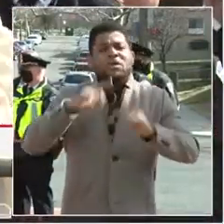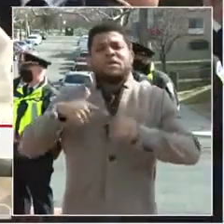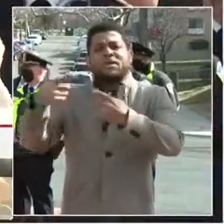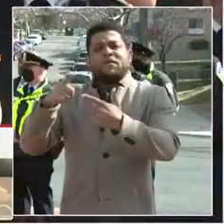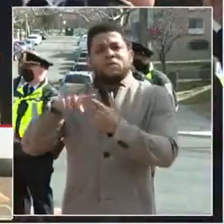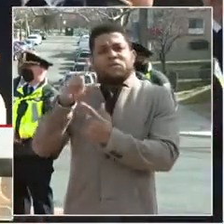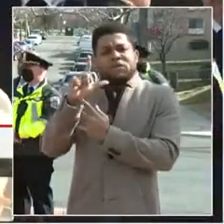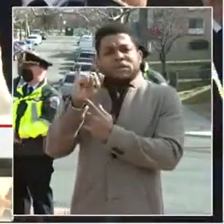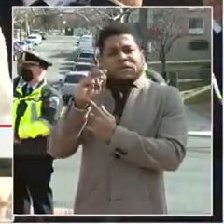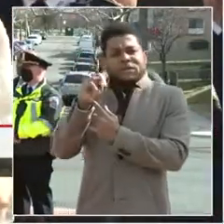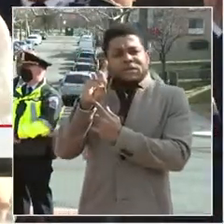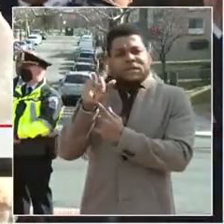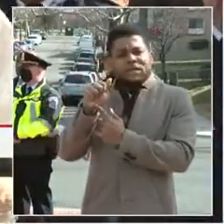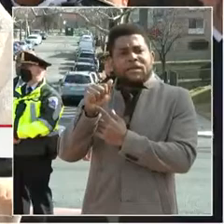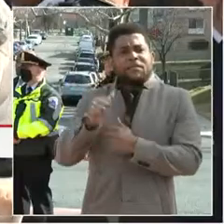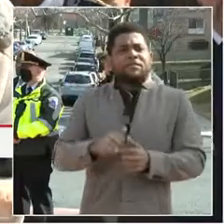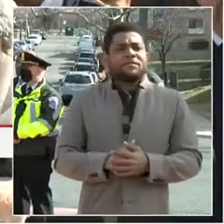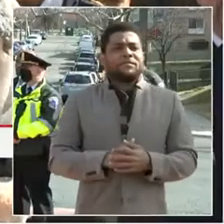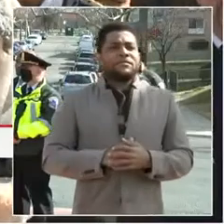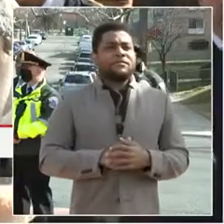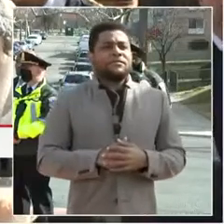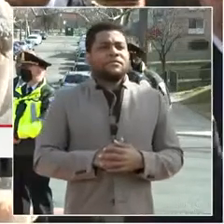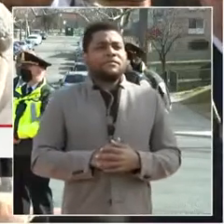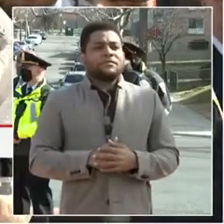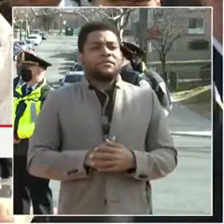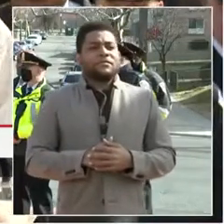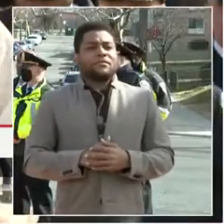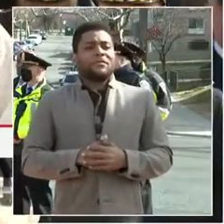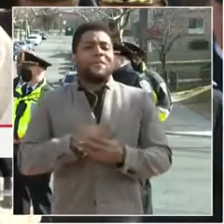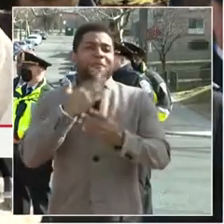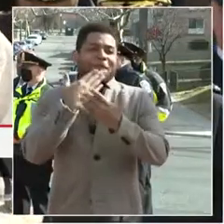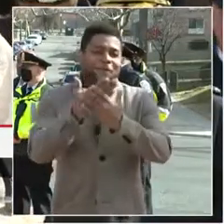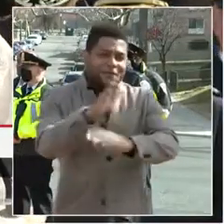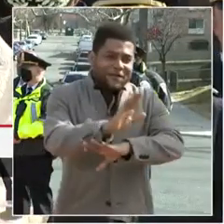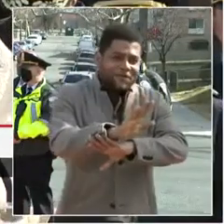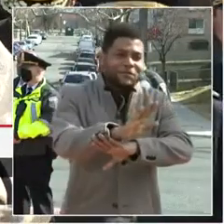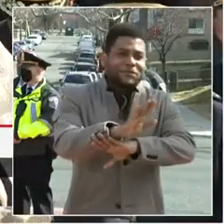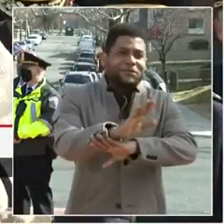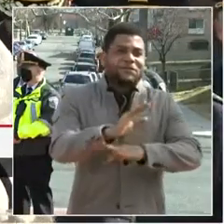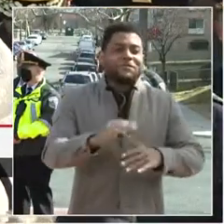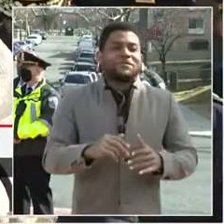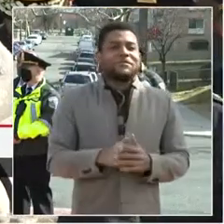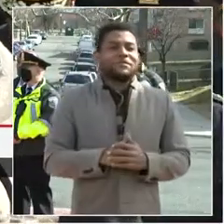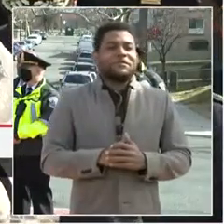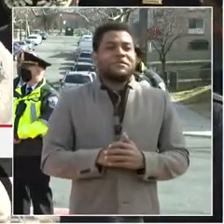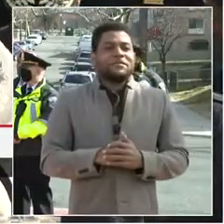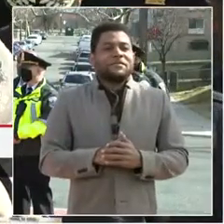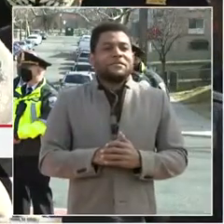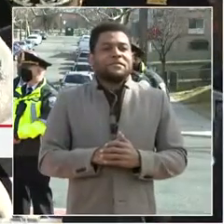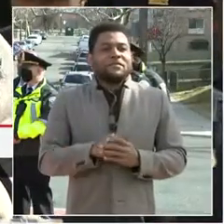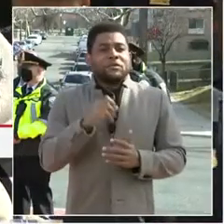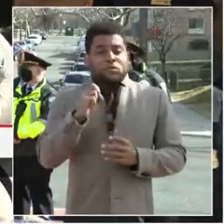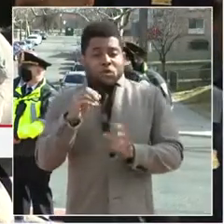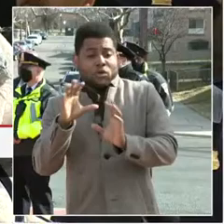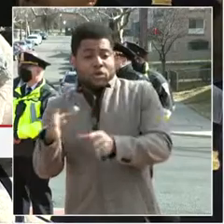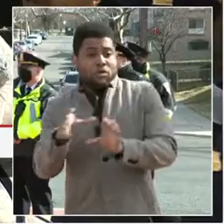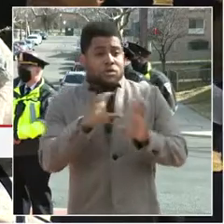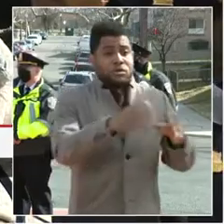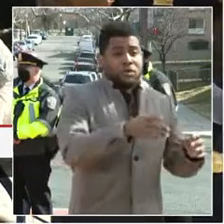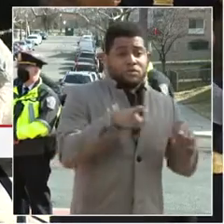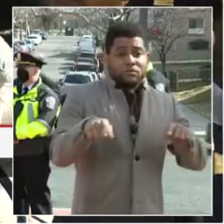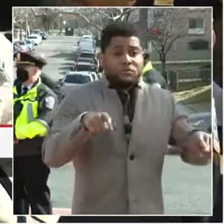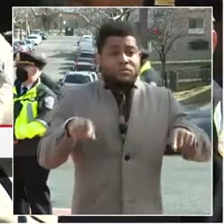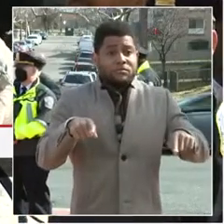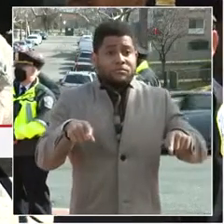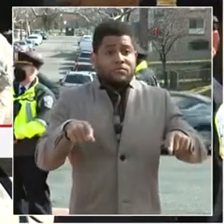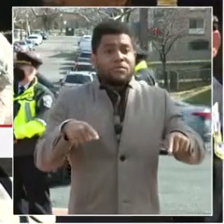So good afternoon, or are we still morning? Cure the Streets and the Office of Neighborhood Safety and Engagement, the Violence